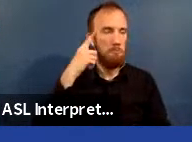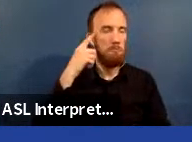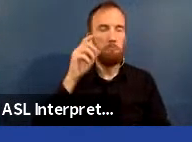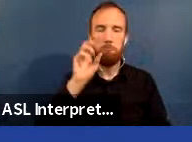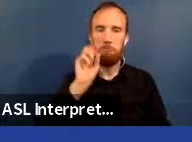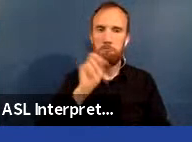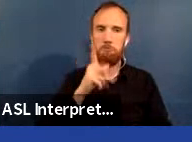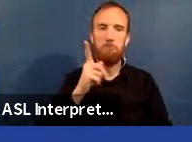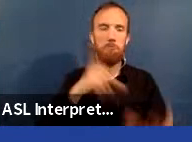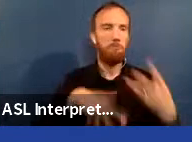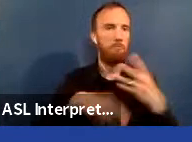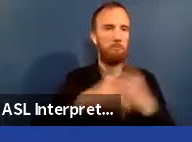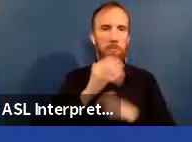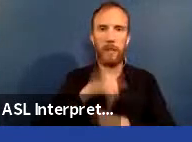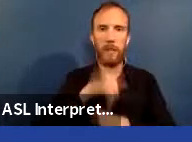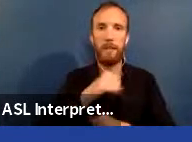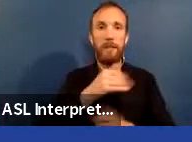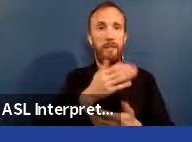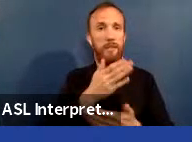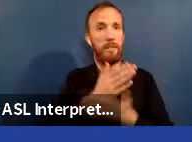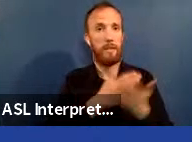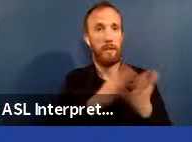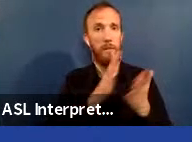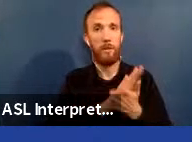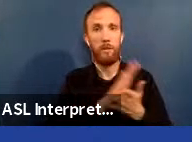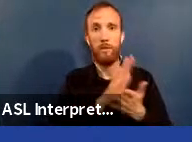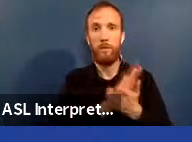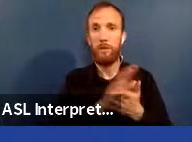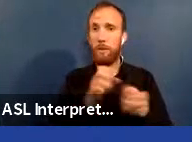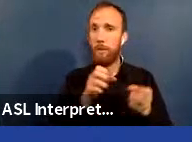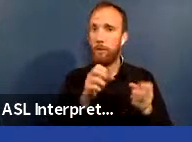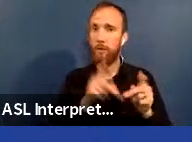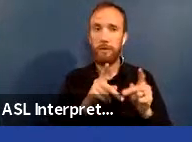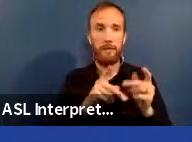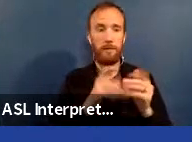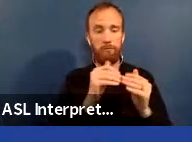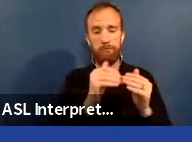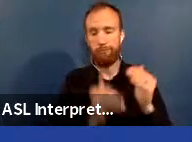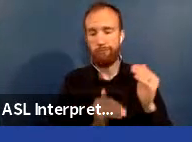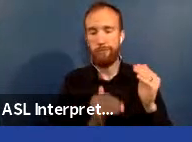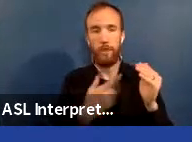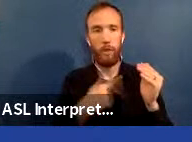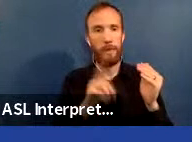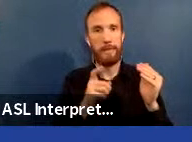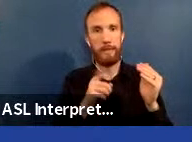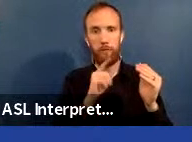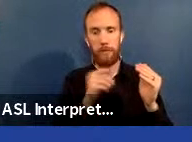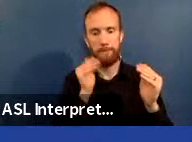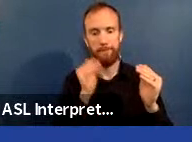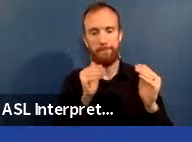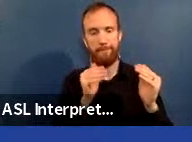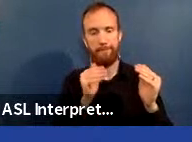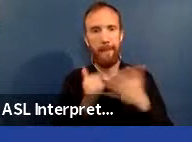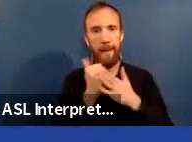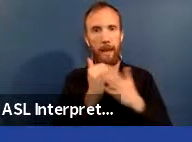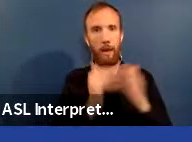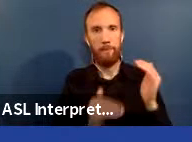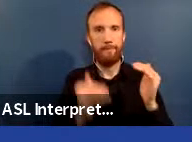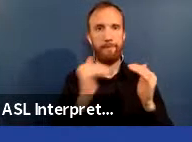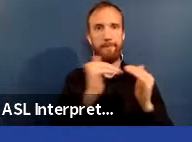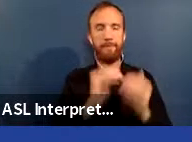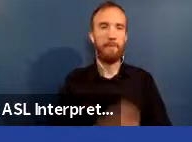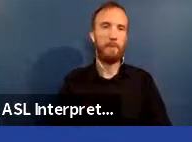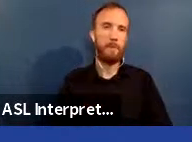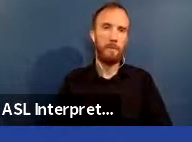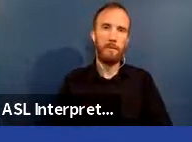communities that are experiencing the largest opportunity gaps so we can respond to that critical need with adequate resources. Next